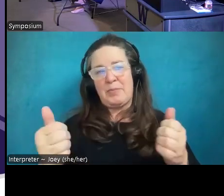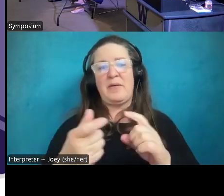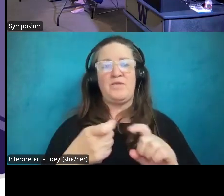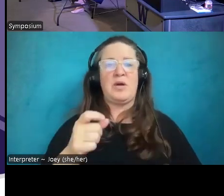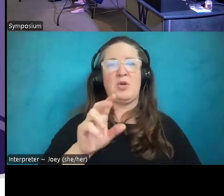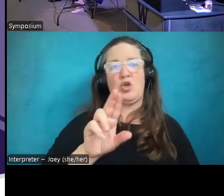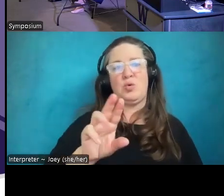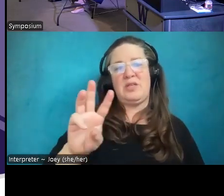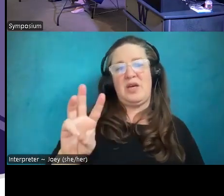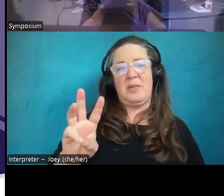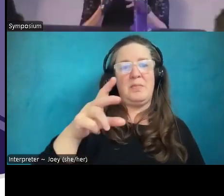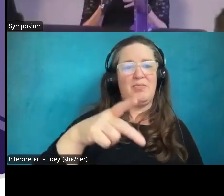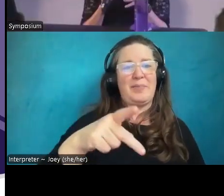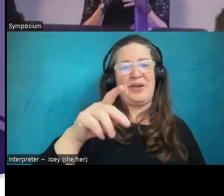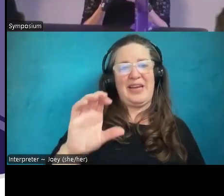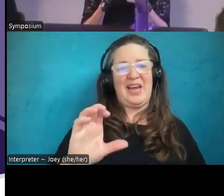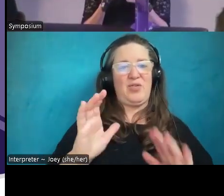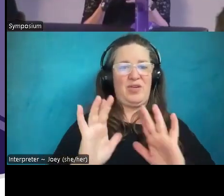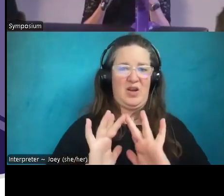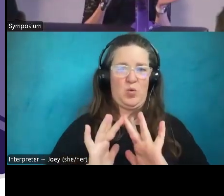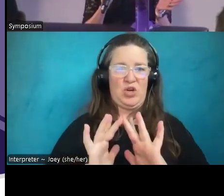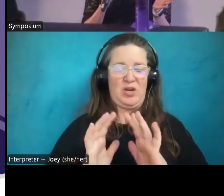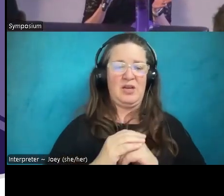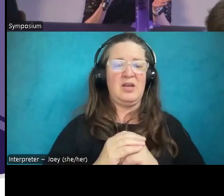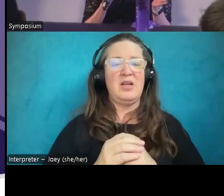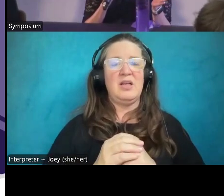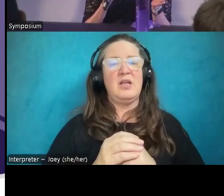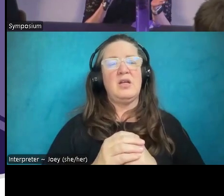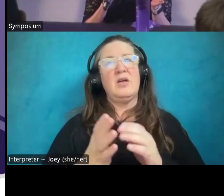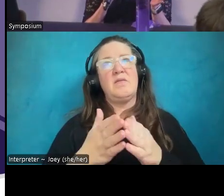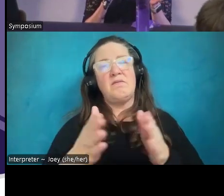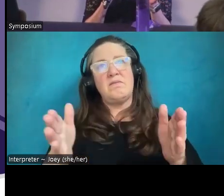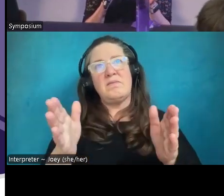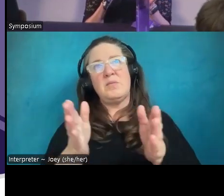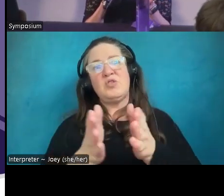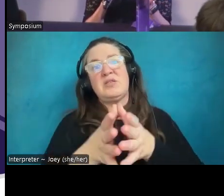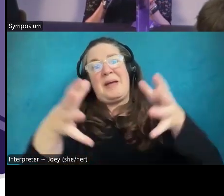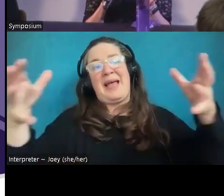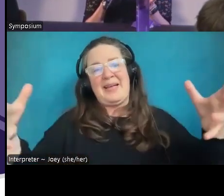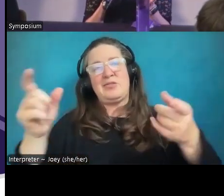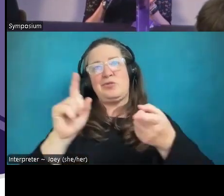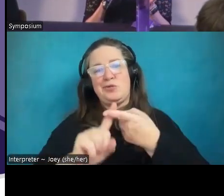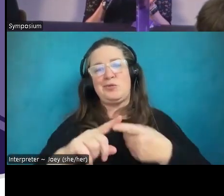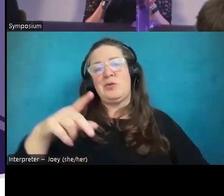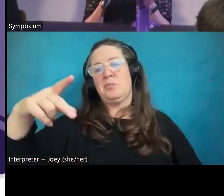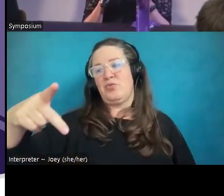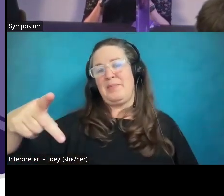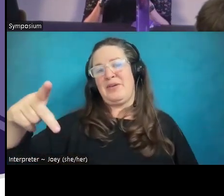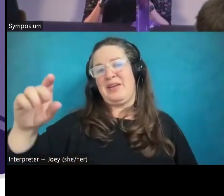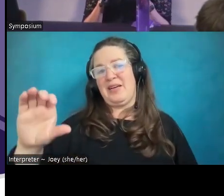to focus on primary care clinicians outside of UW who are interested in meeting with